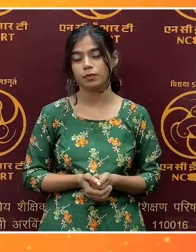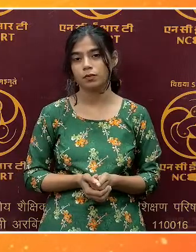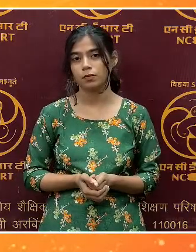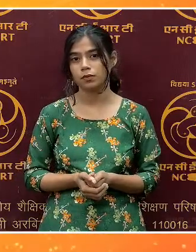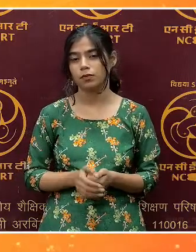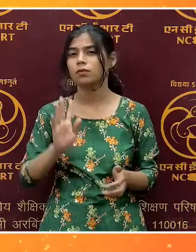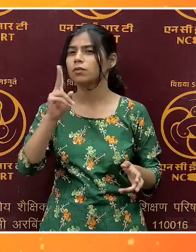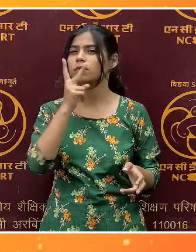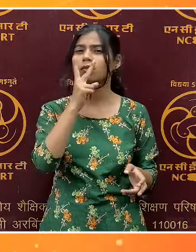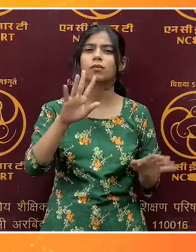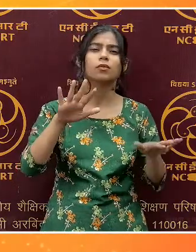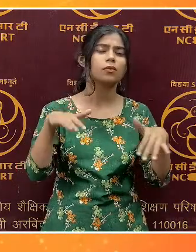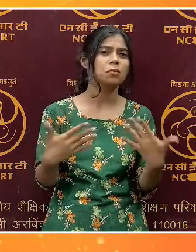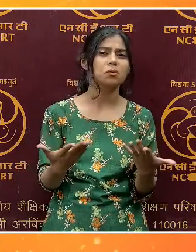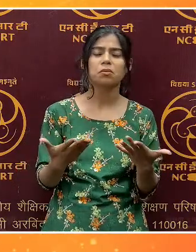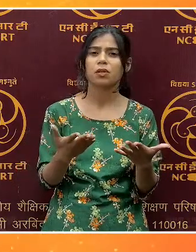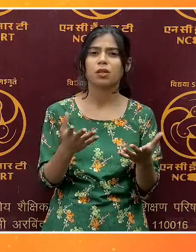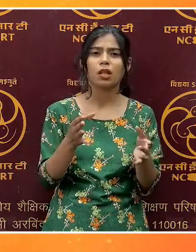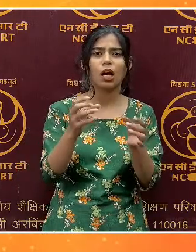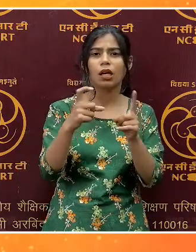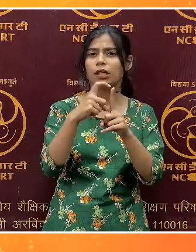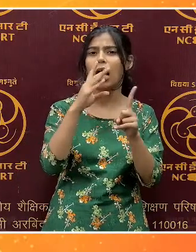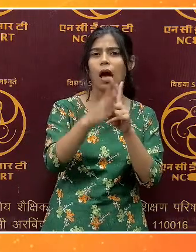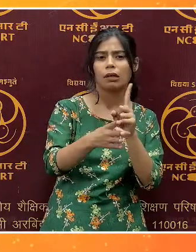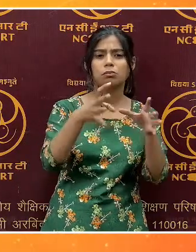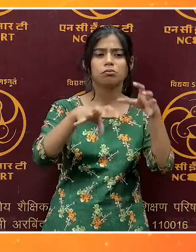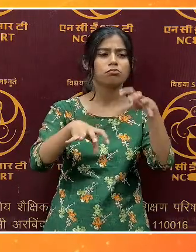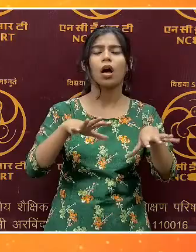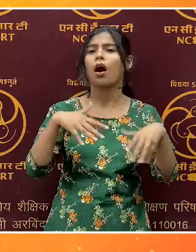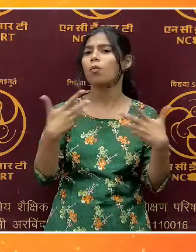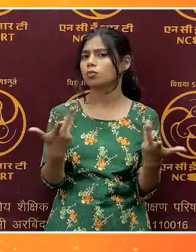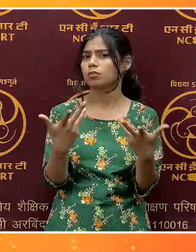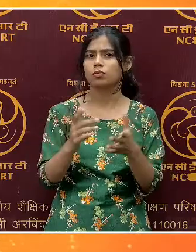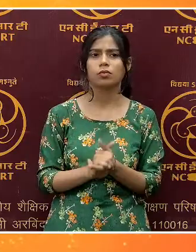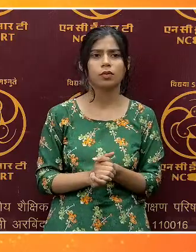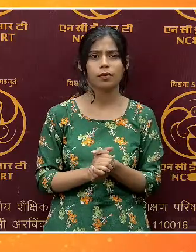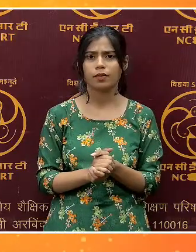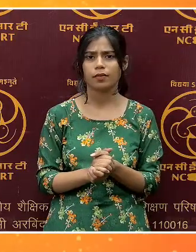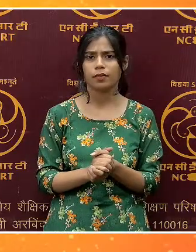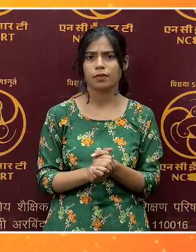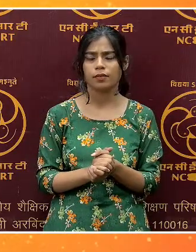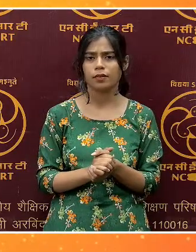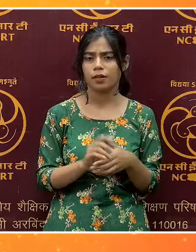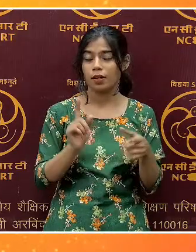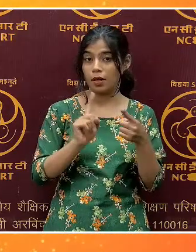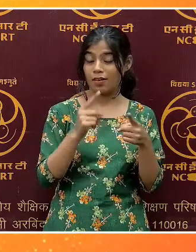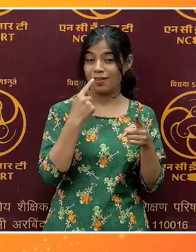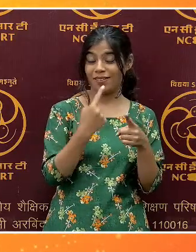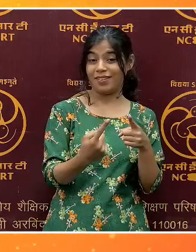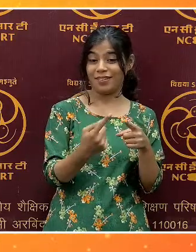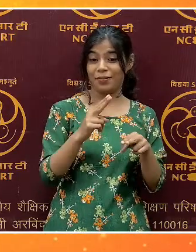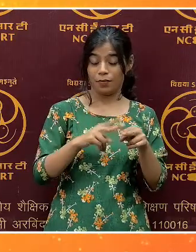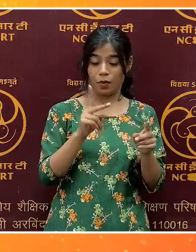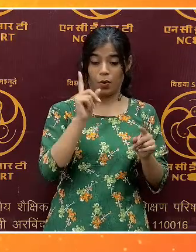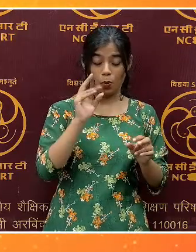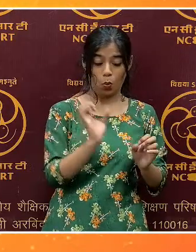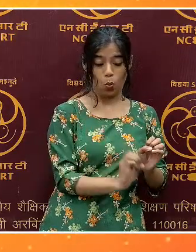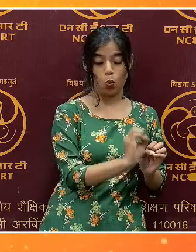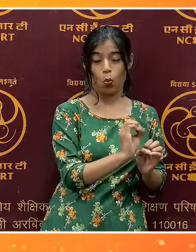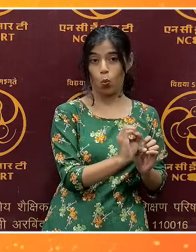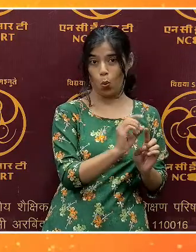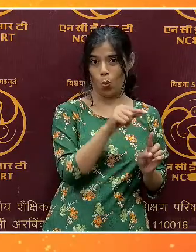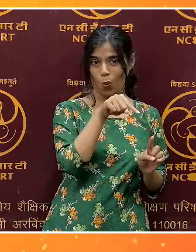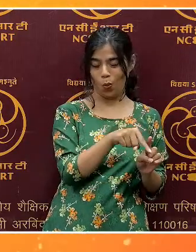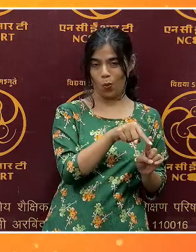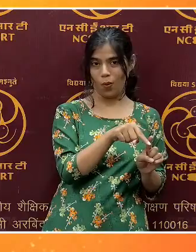Let us see what is the significance of direction. Let us consider a particle P which is initially at some point O and it